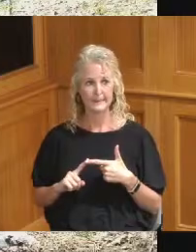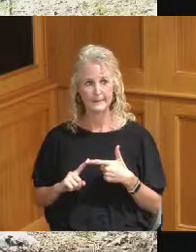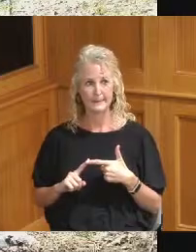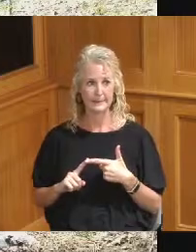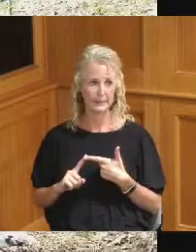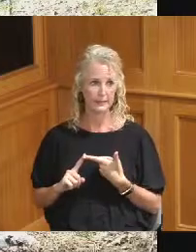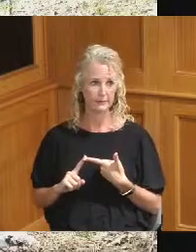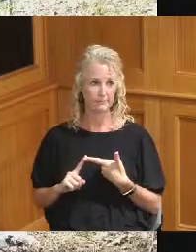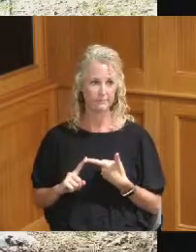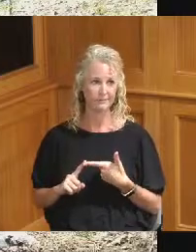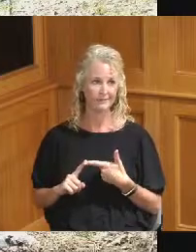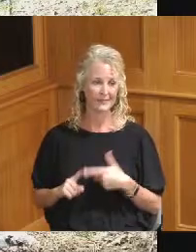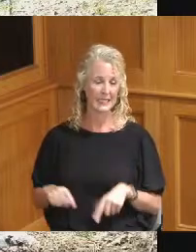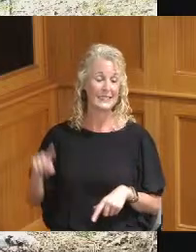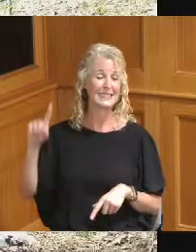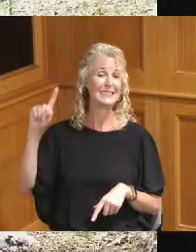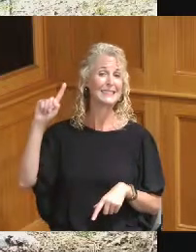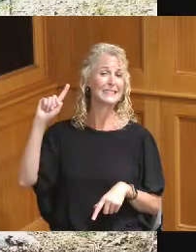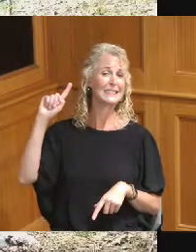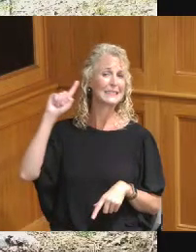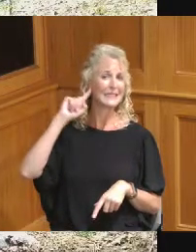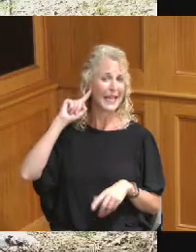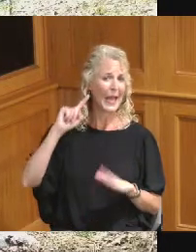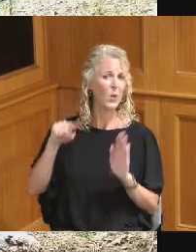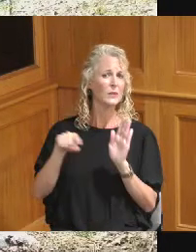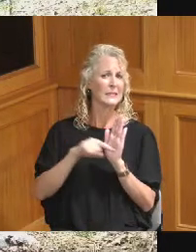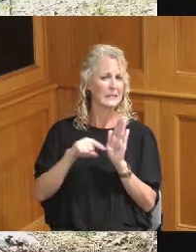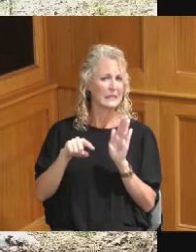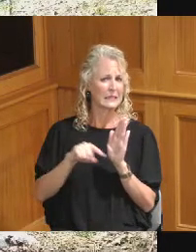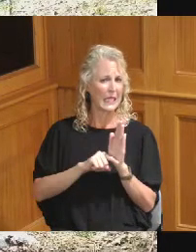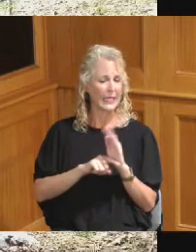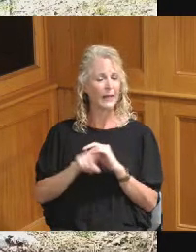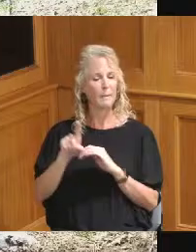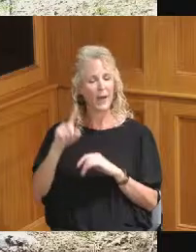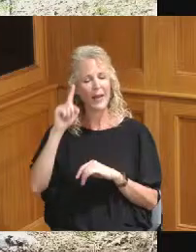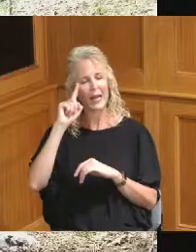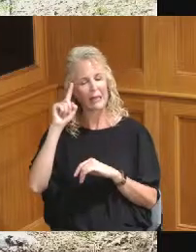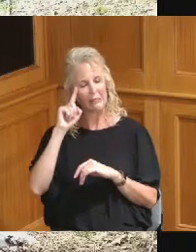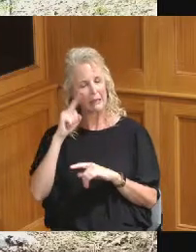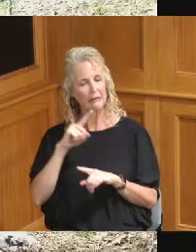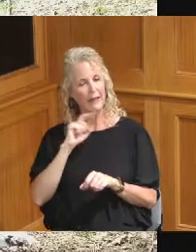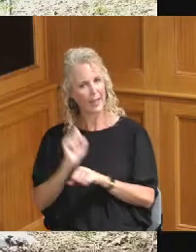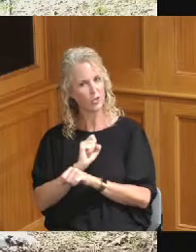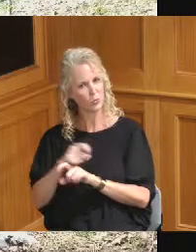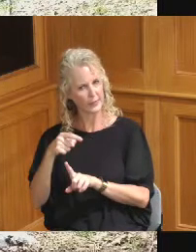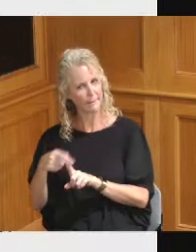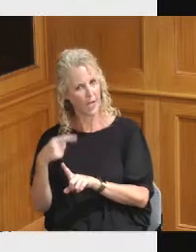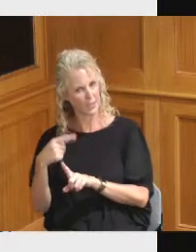identified as a disincentive. I think that's a little bit negative. I think this is an incentive as well.